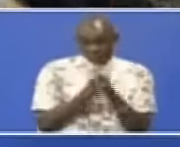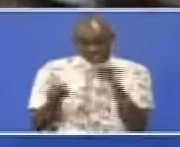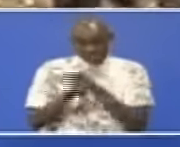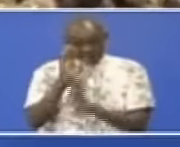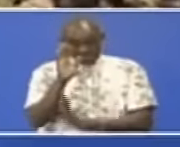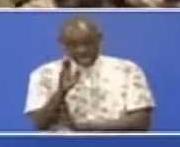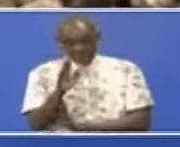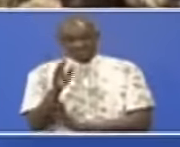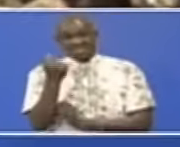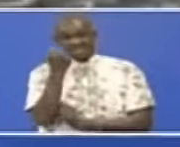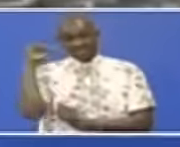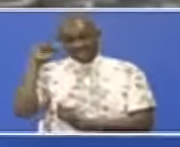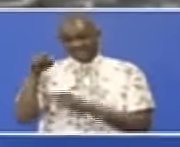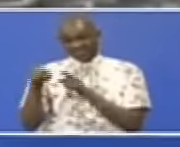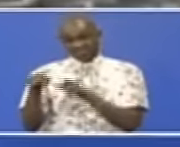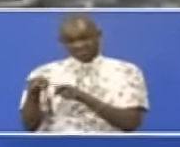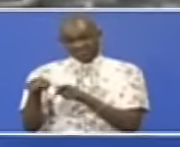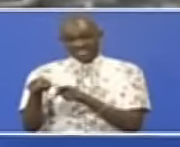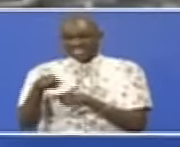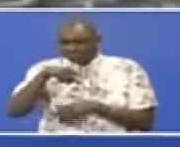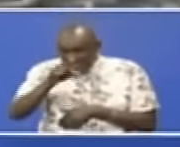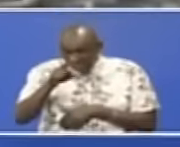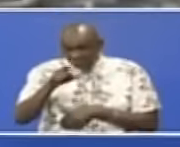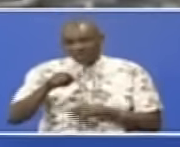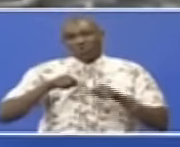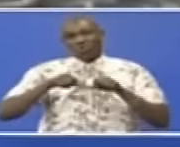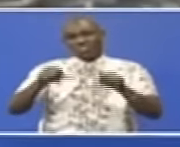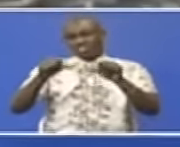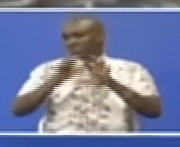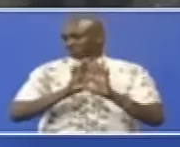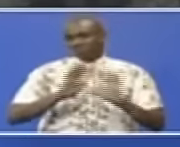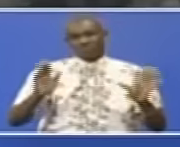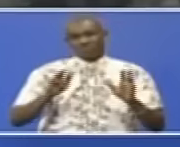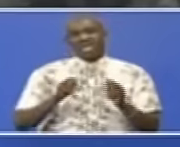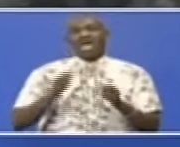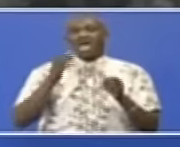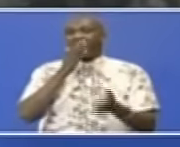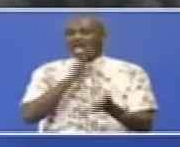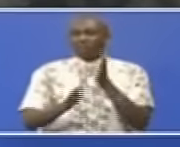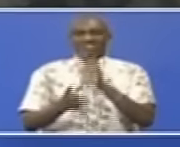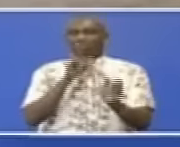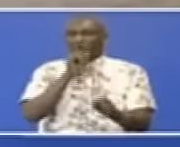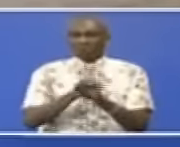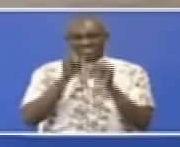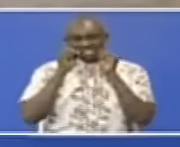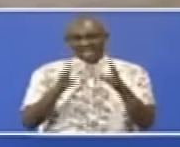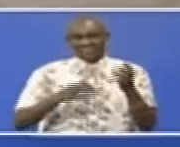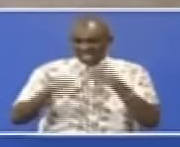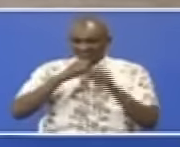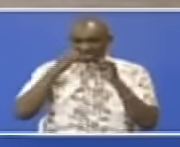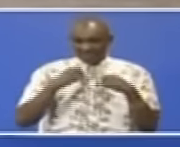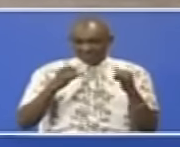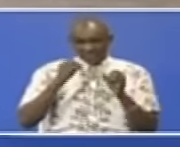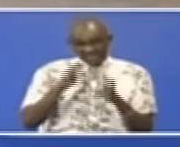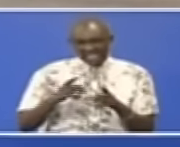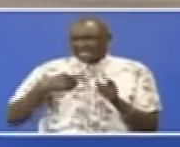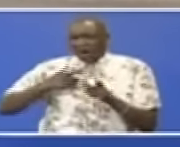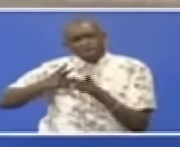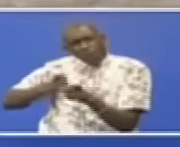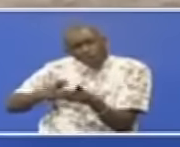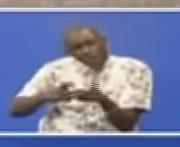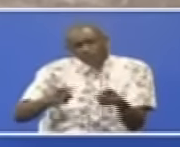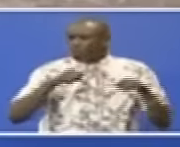arch rival Riek Machar were to just remain that. Empty promises on paper, as gunfire and